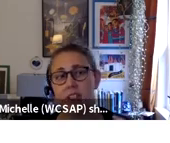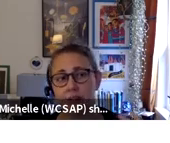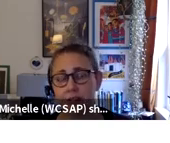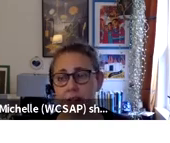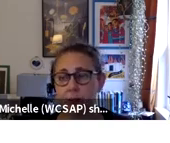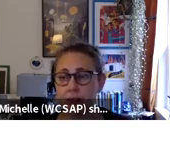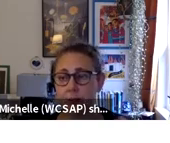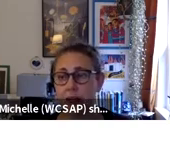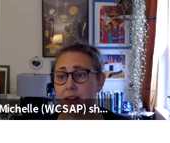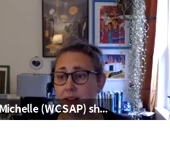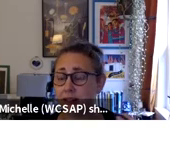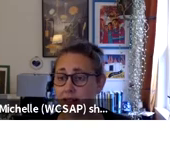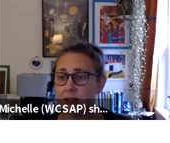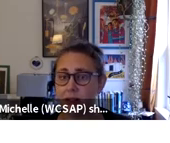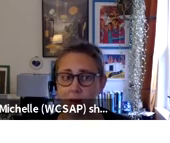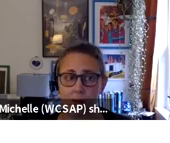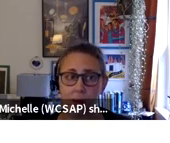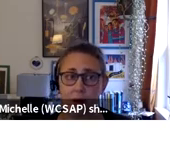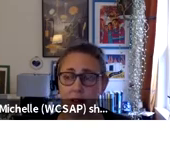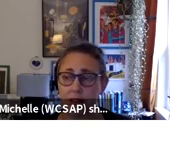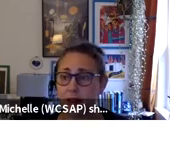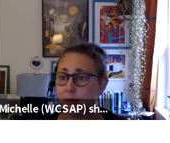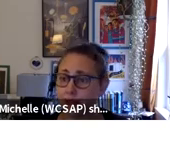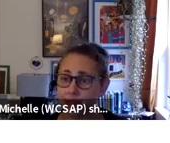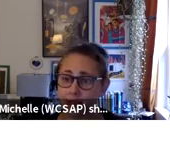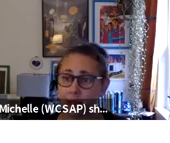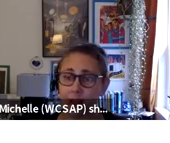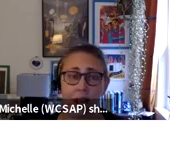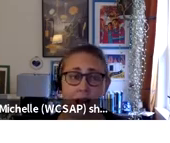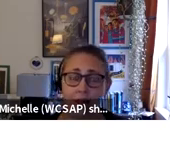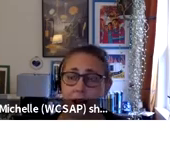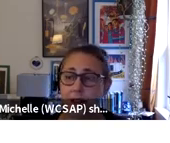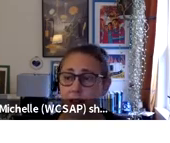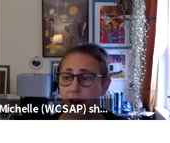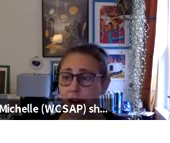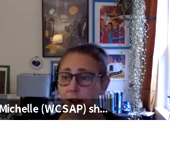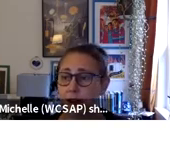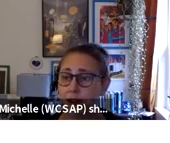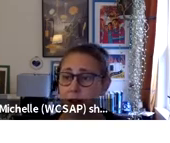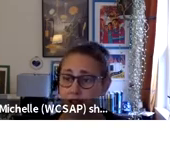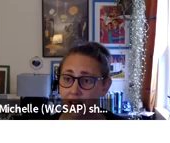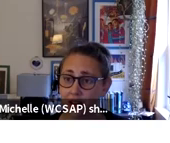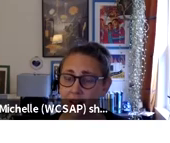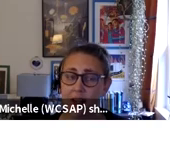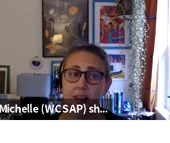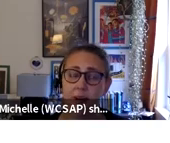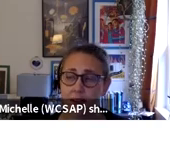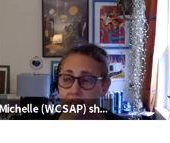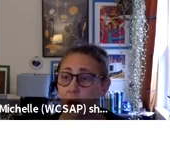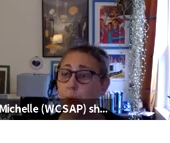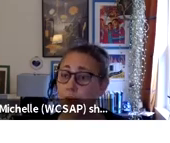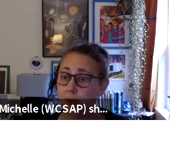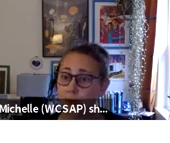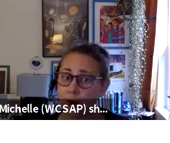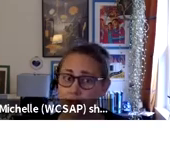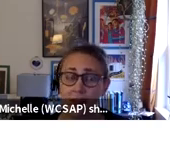there definitely needs to be somebody else that's safe to be able to process this and be like, I'm having such a hard time believing my child, and somebody else